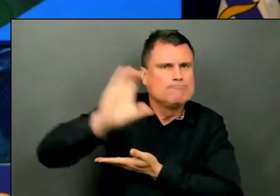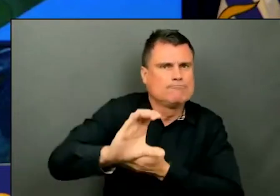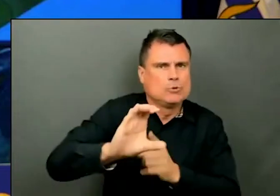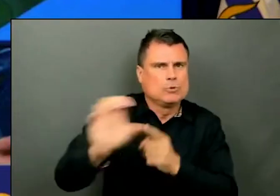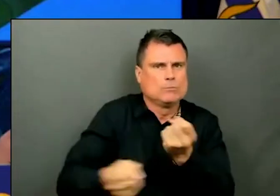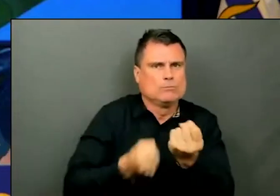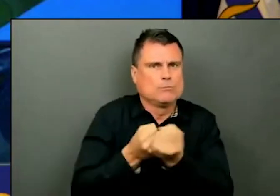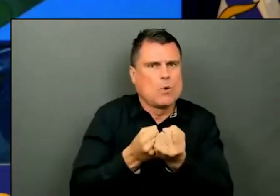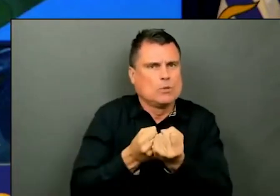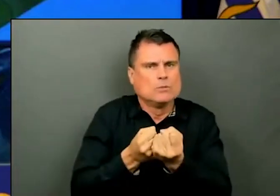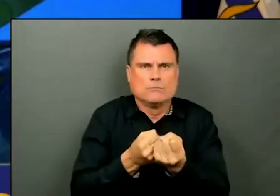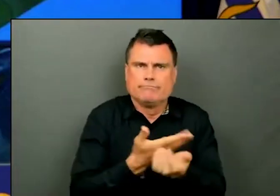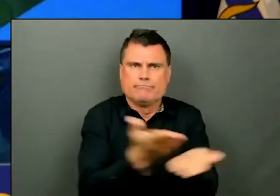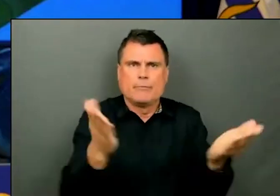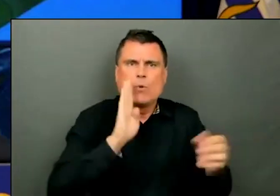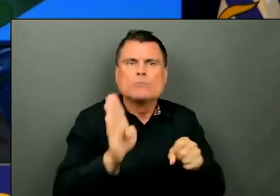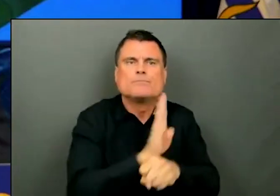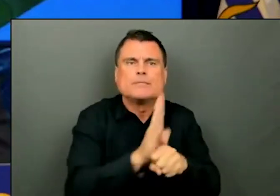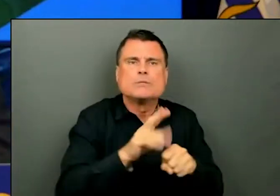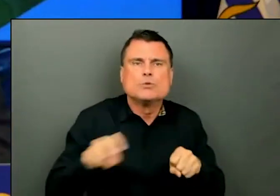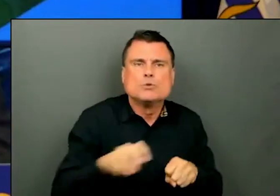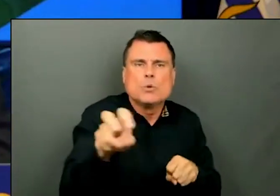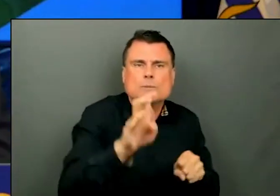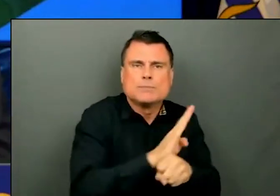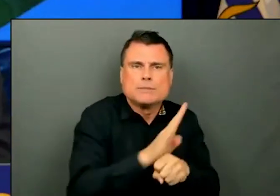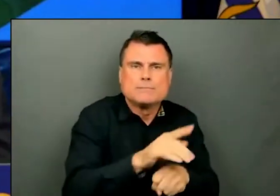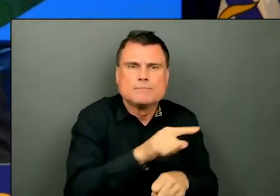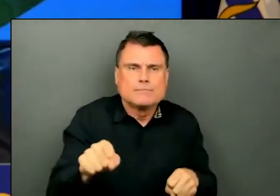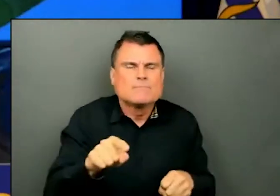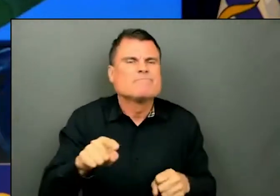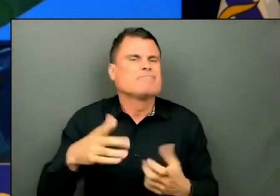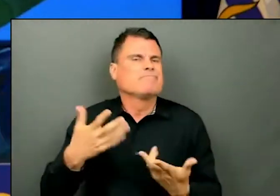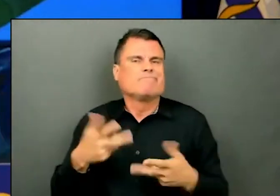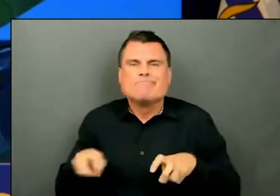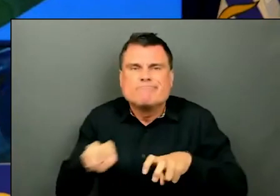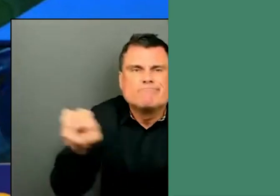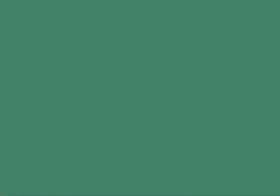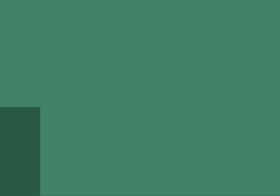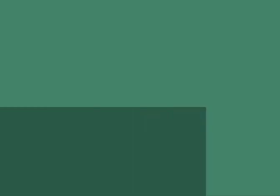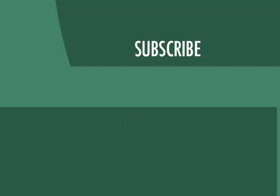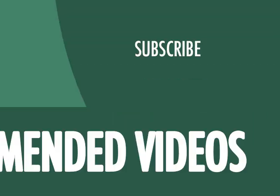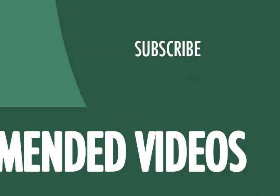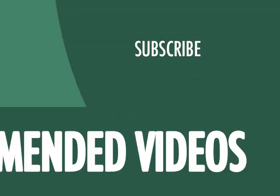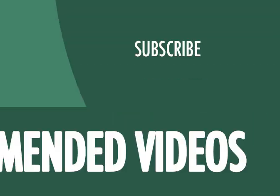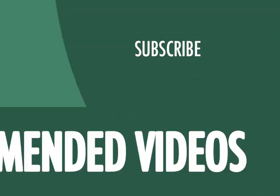here in British Columbia. And with that, I'll ask the media to pose their questions through Lindsay.